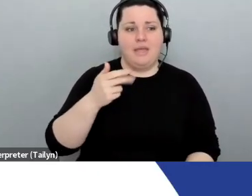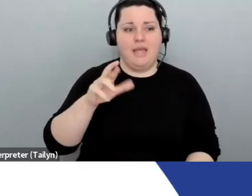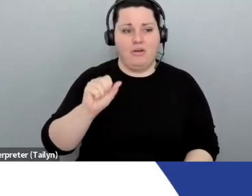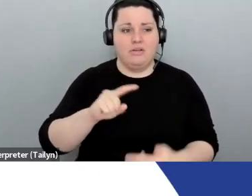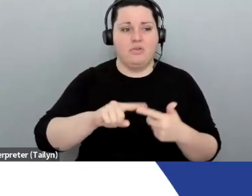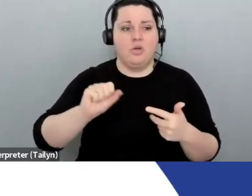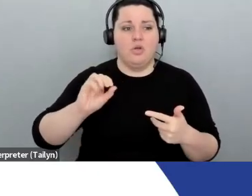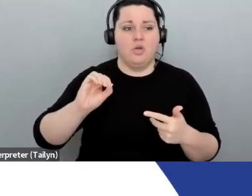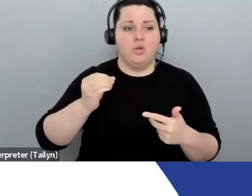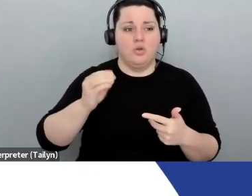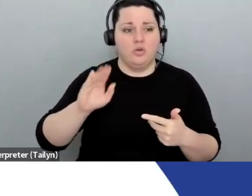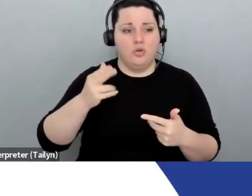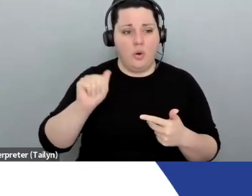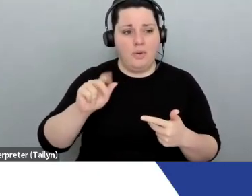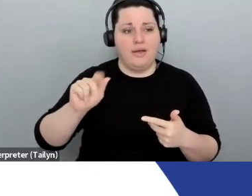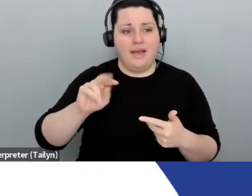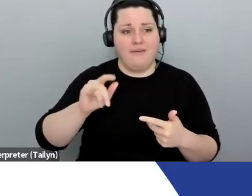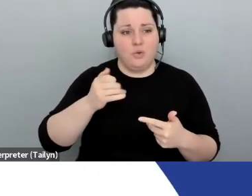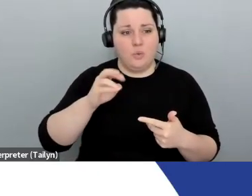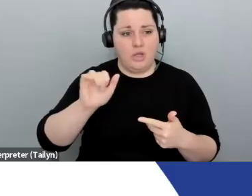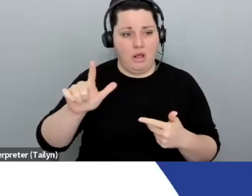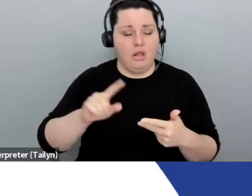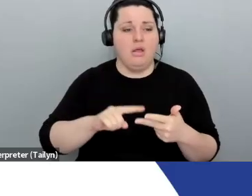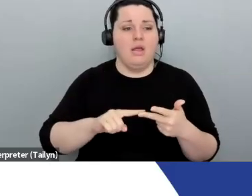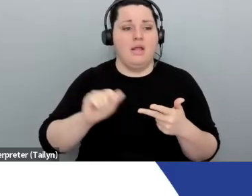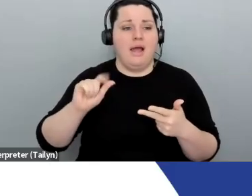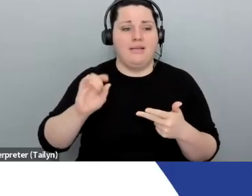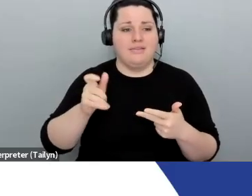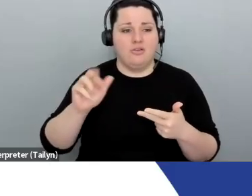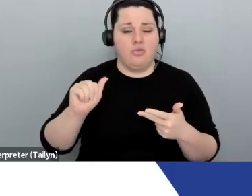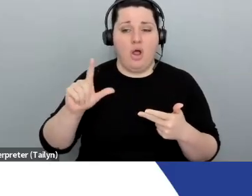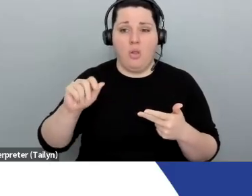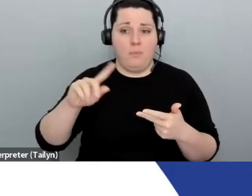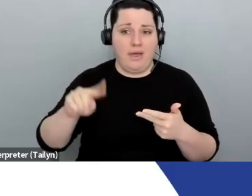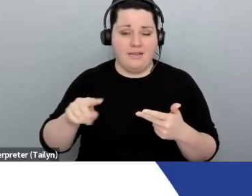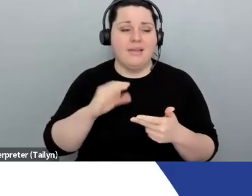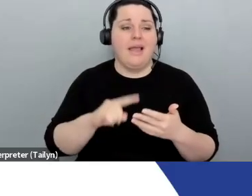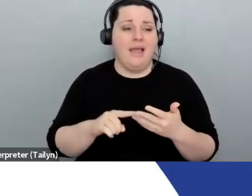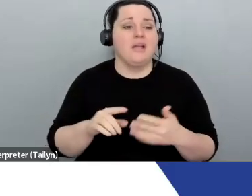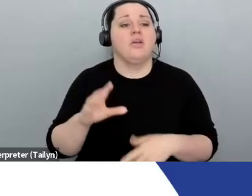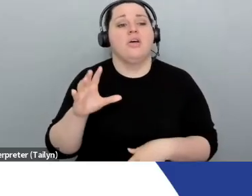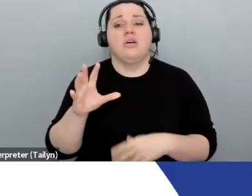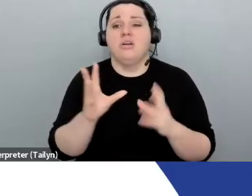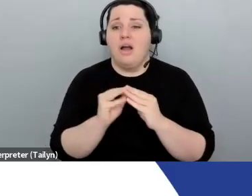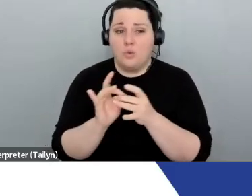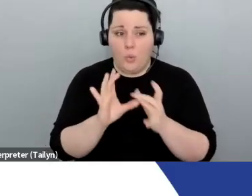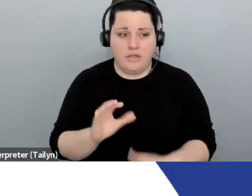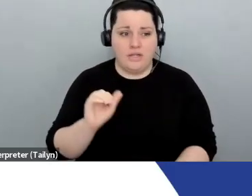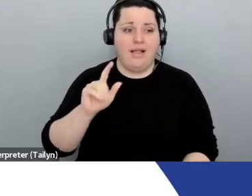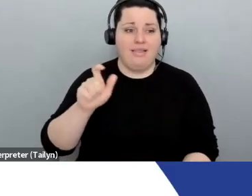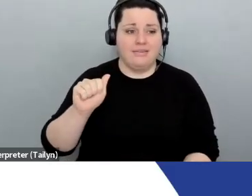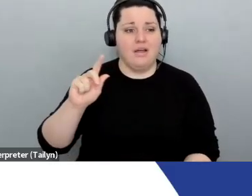Shobha Kavanagh-Codiel, and Alexandra Lopez. In addition, I want to shout out our conference coordinator, Alexa Karchok,